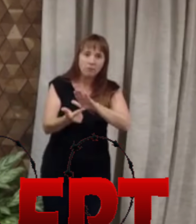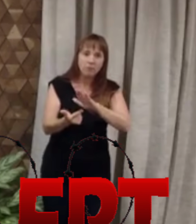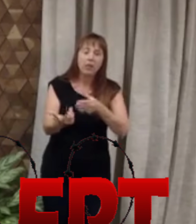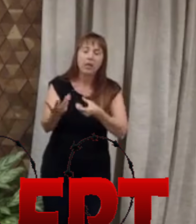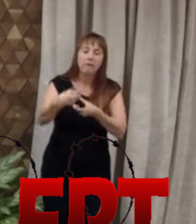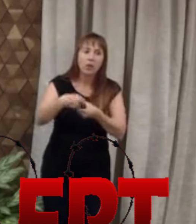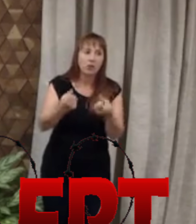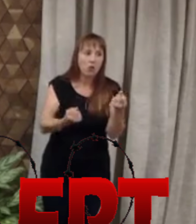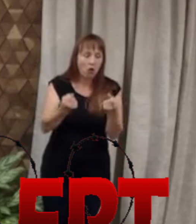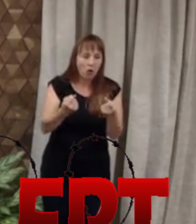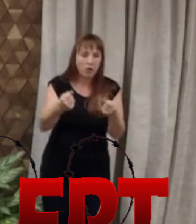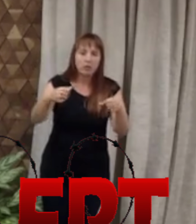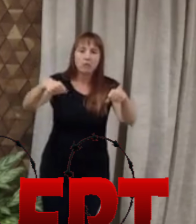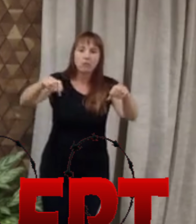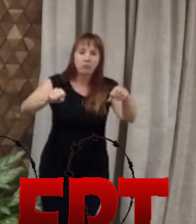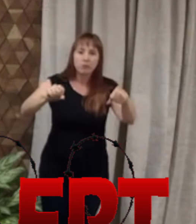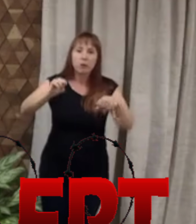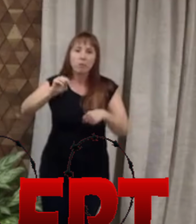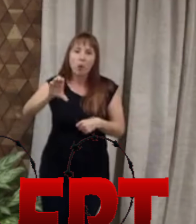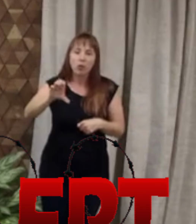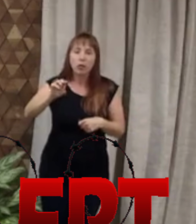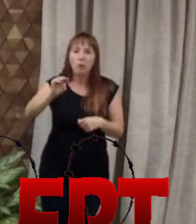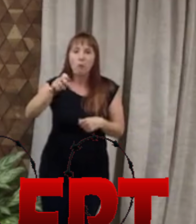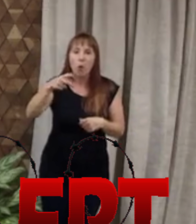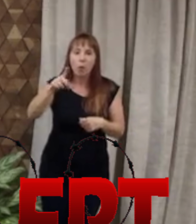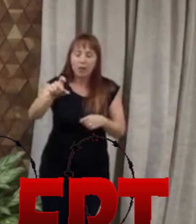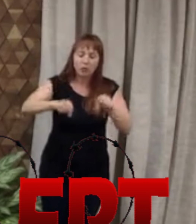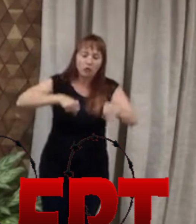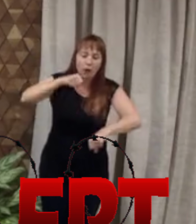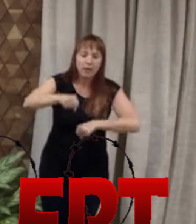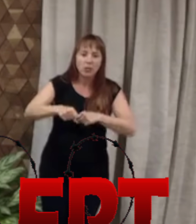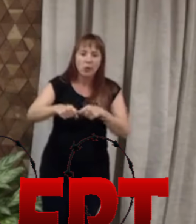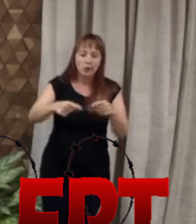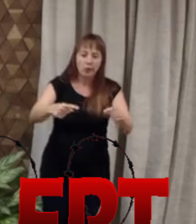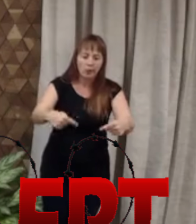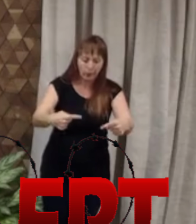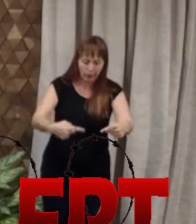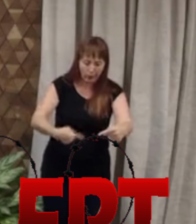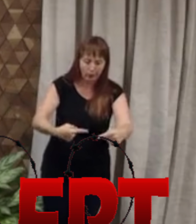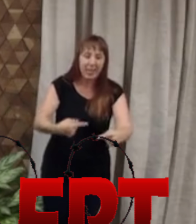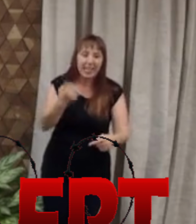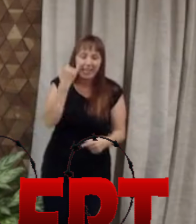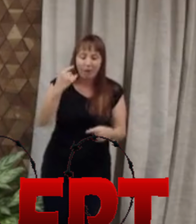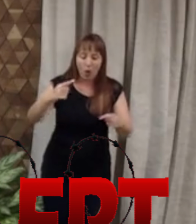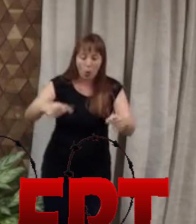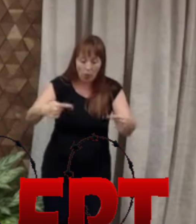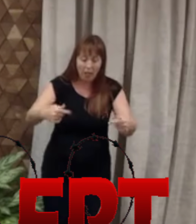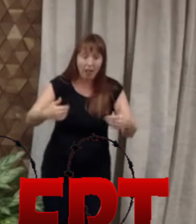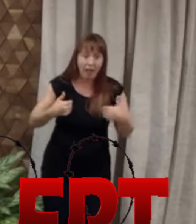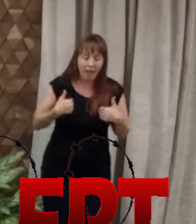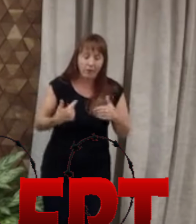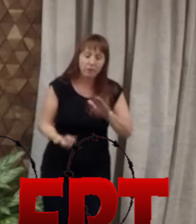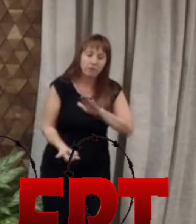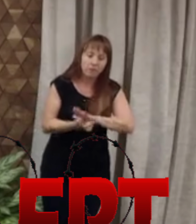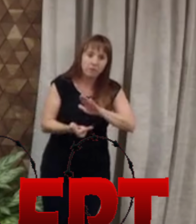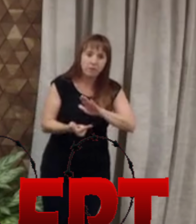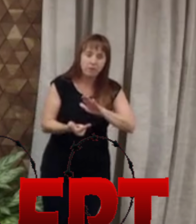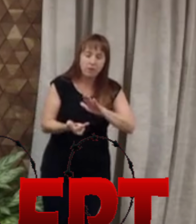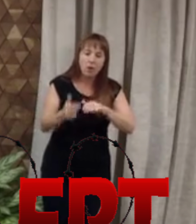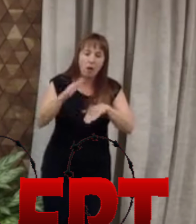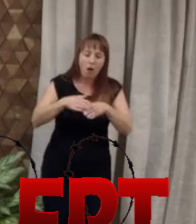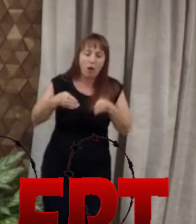cars, motorcycles, mopeds, bicycles, tricycles, anything with a wheel will not be allowed on